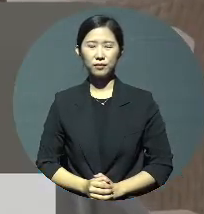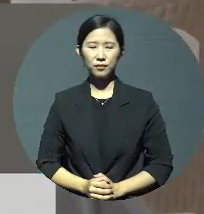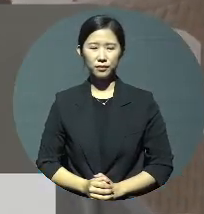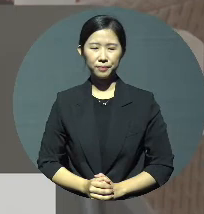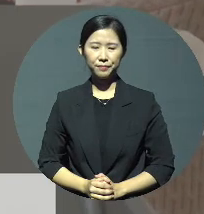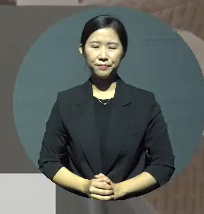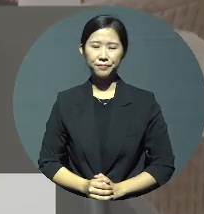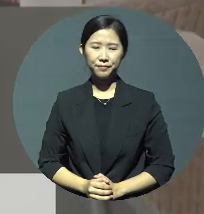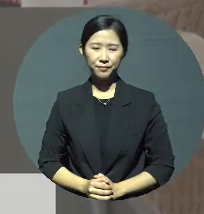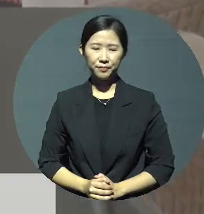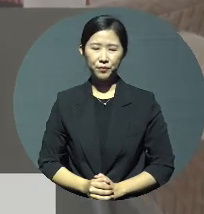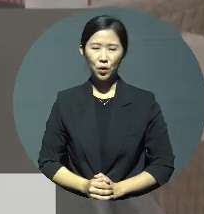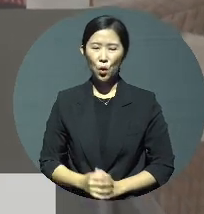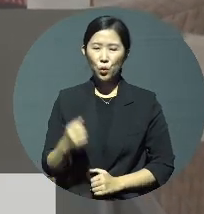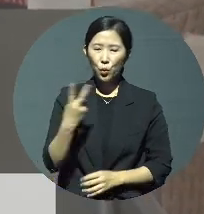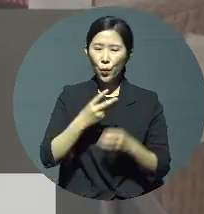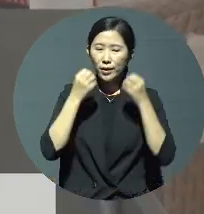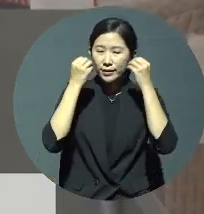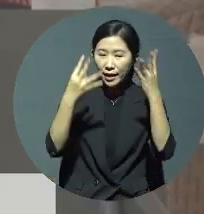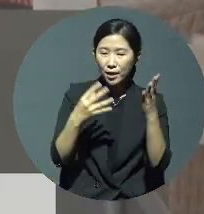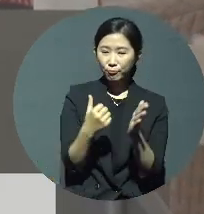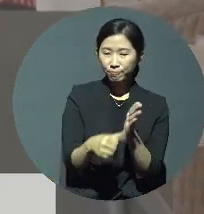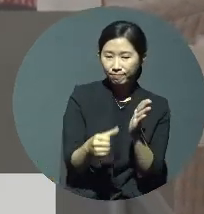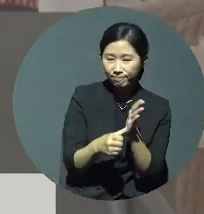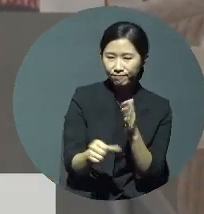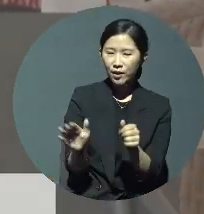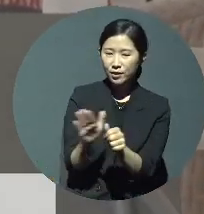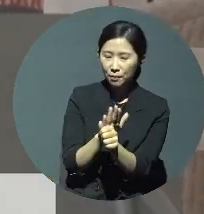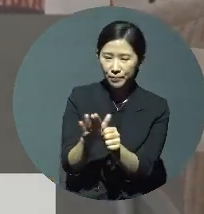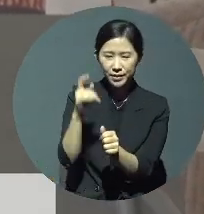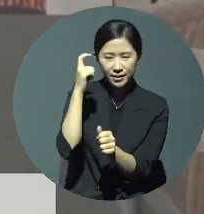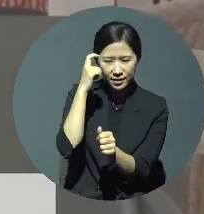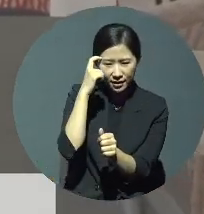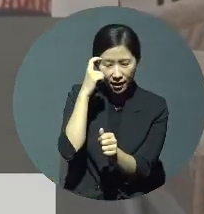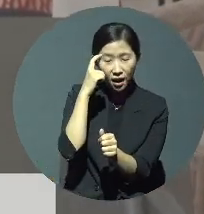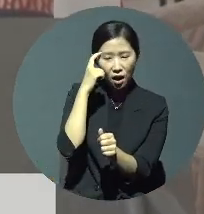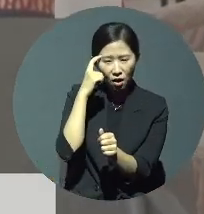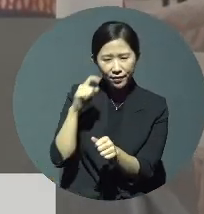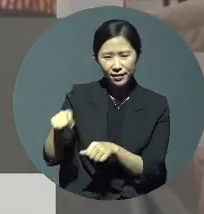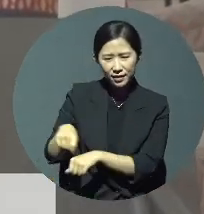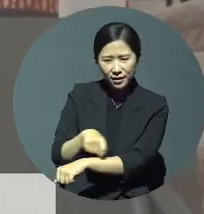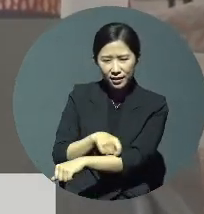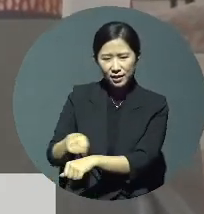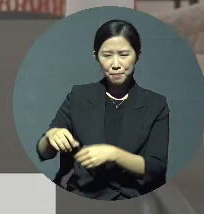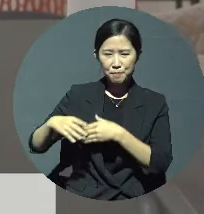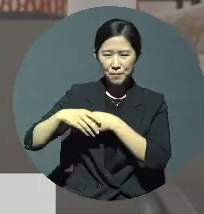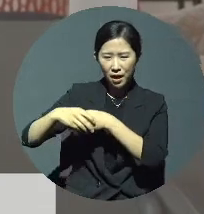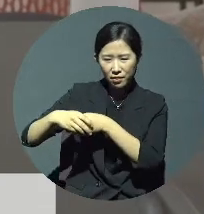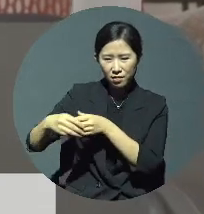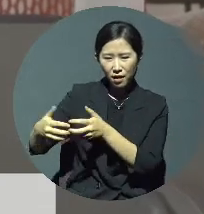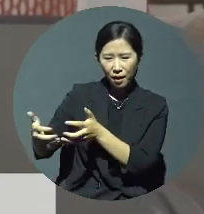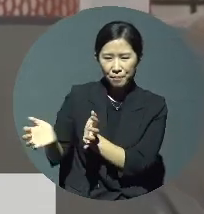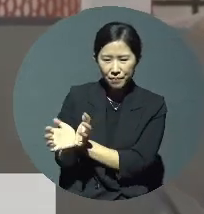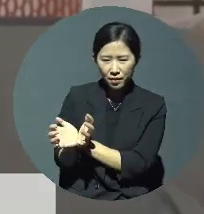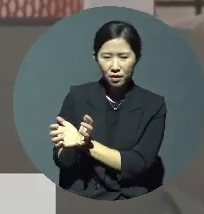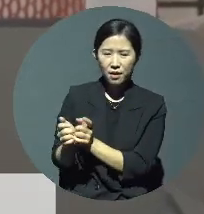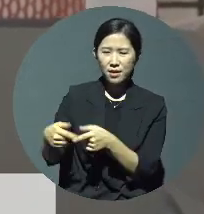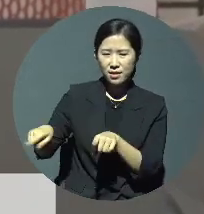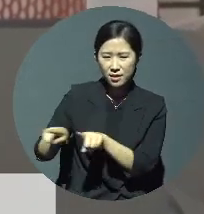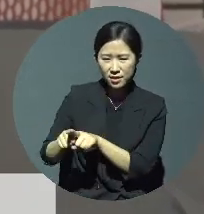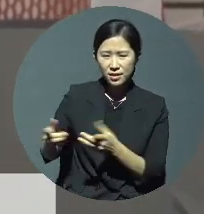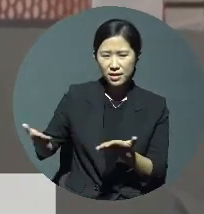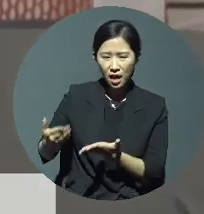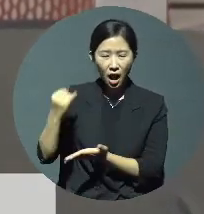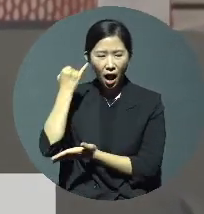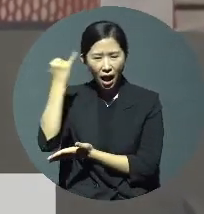When we think about a new product or service, particularly when a partner first comes to us with a brief or an idea or some passion